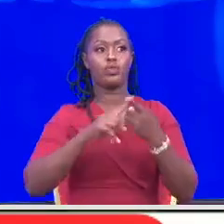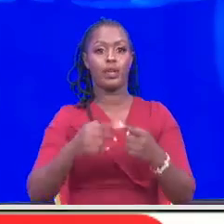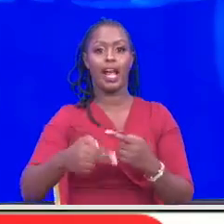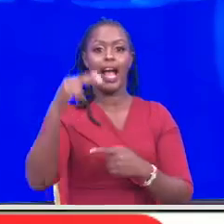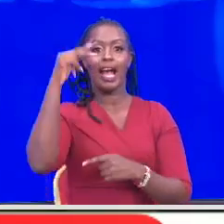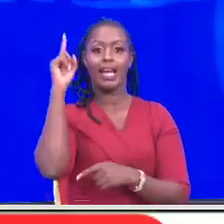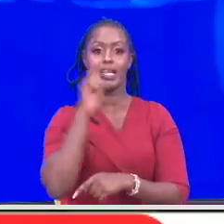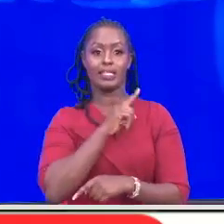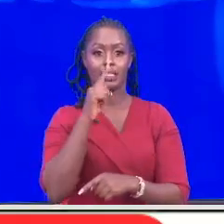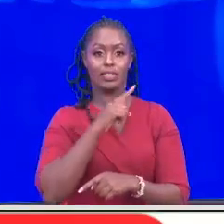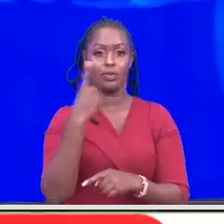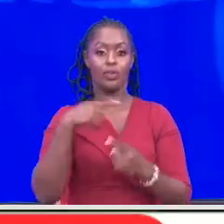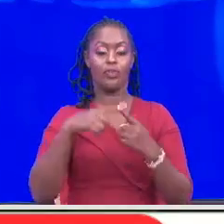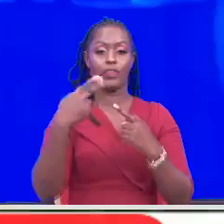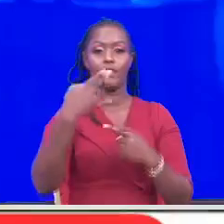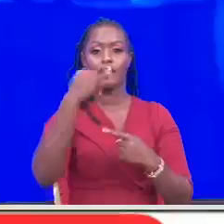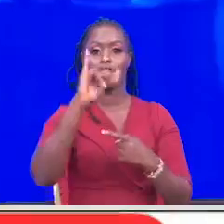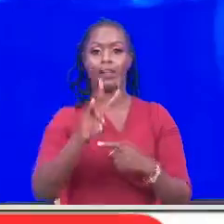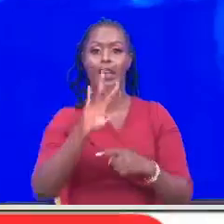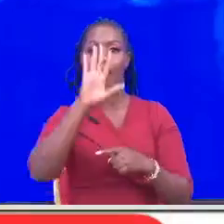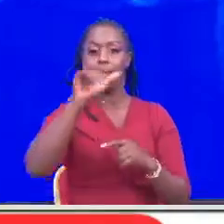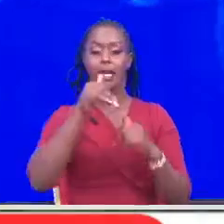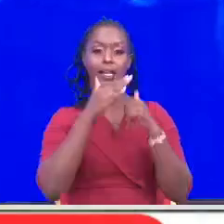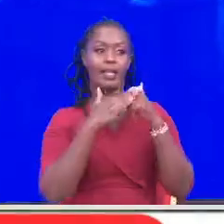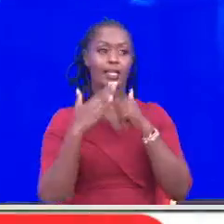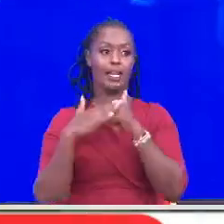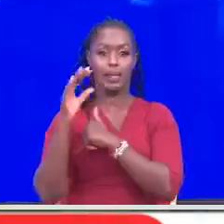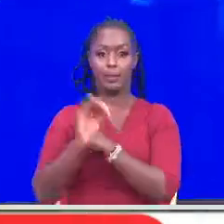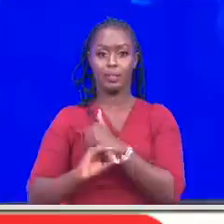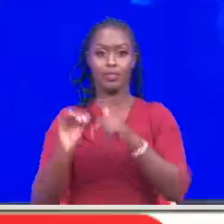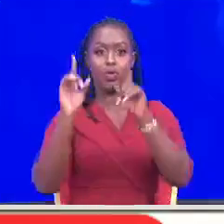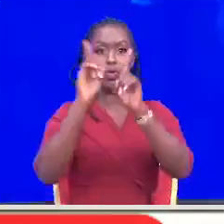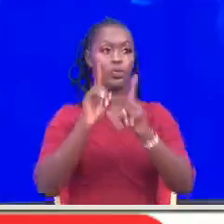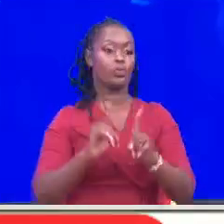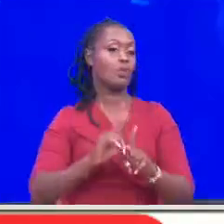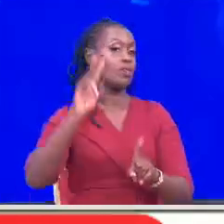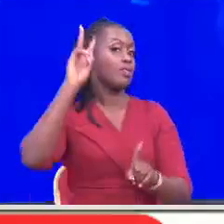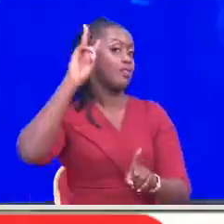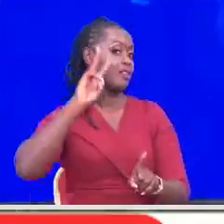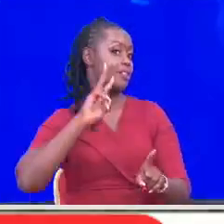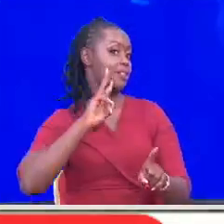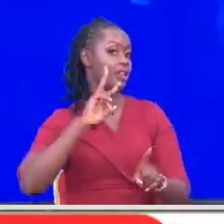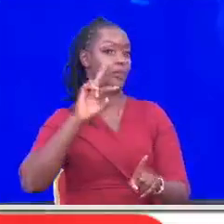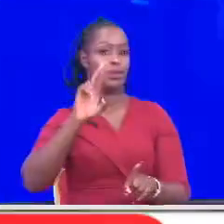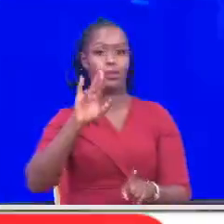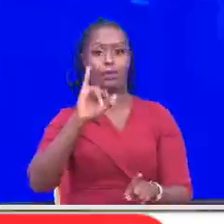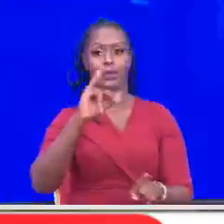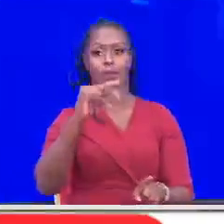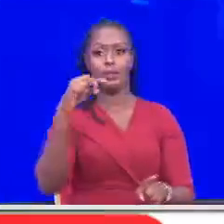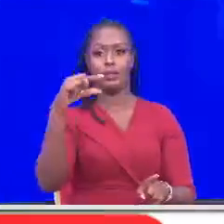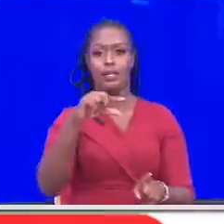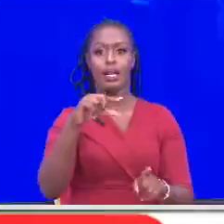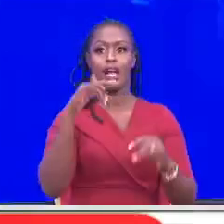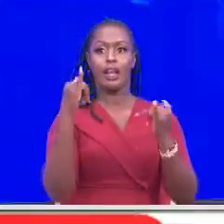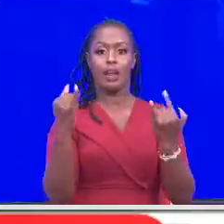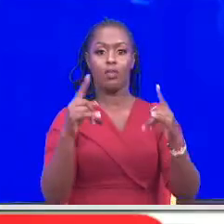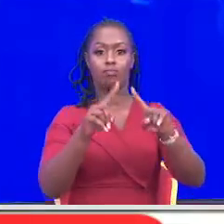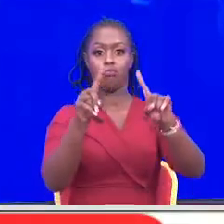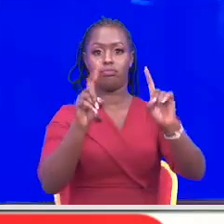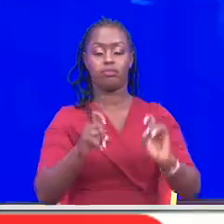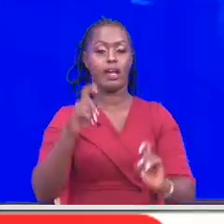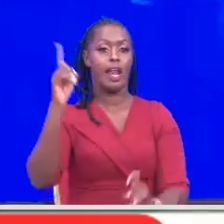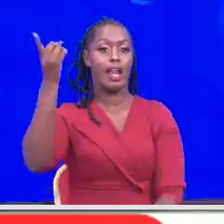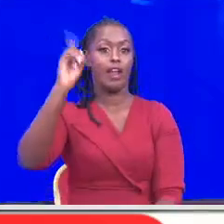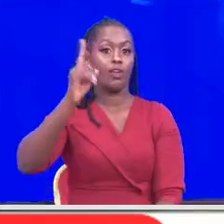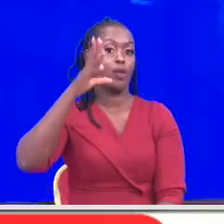HIV by 99%. There is also the vaginal ring, currently on a 5-year trial to be conducted in Nairobi, Mombasa